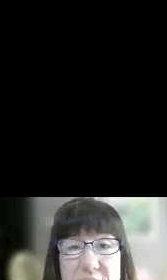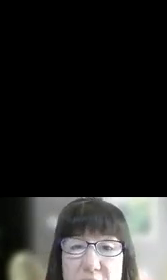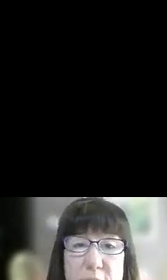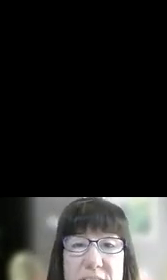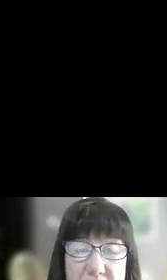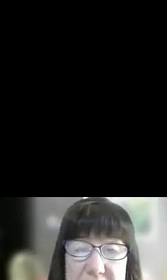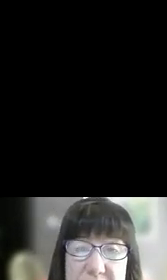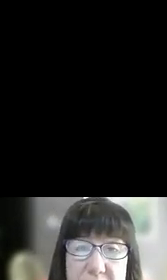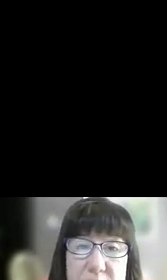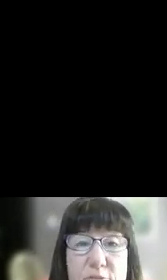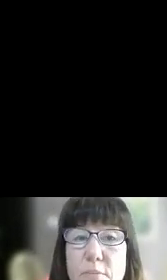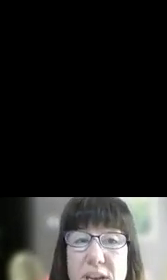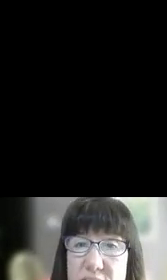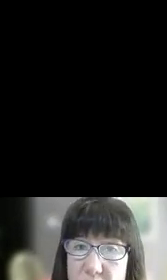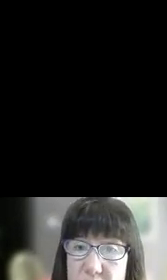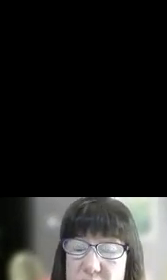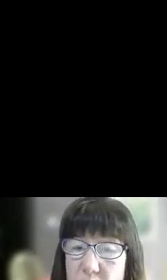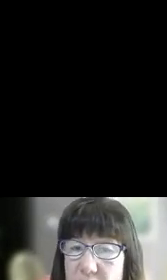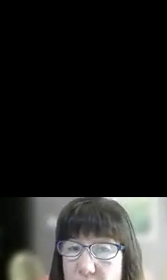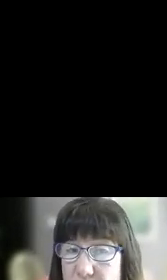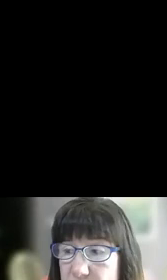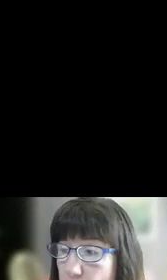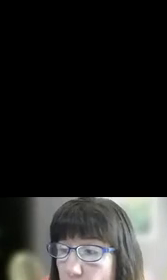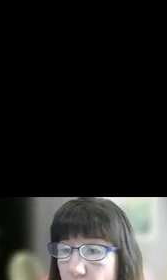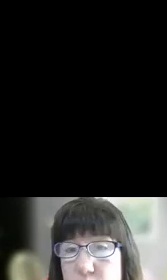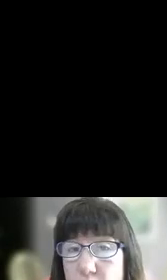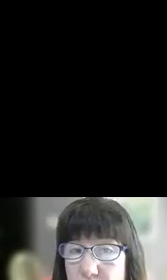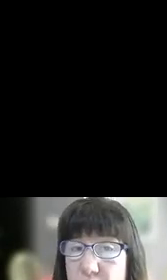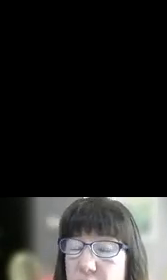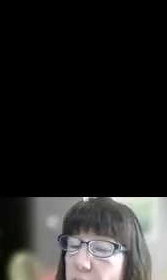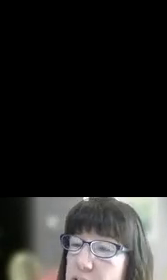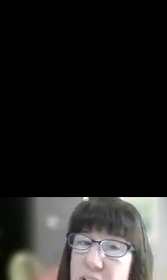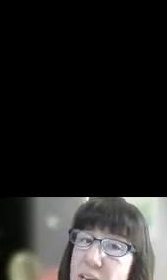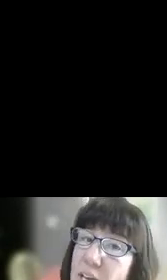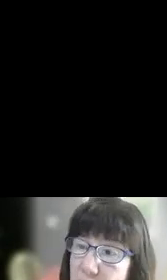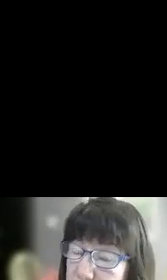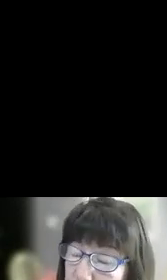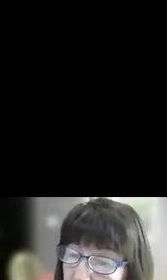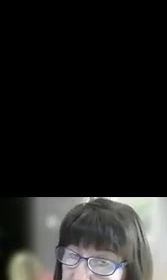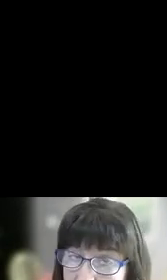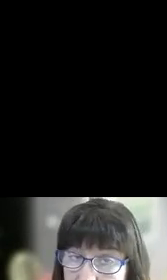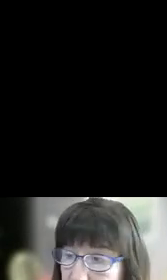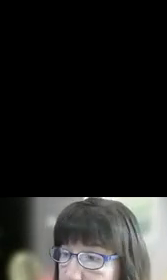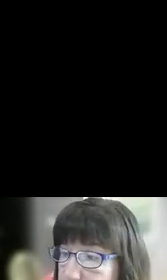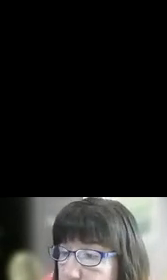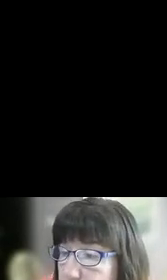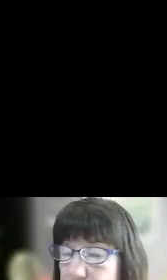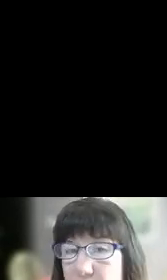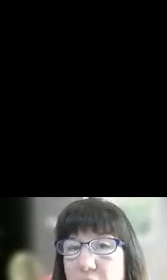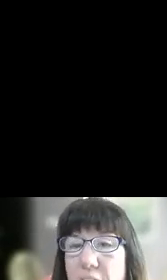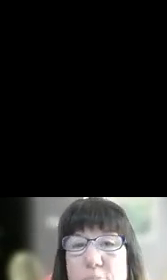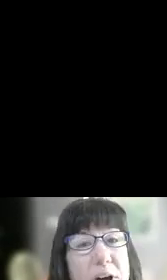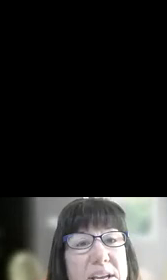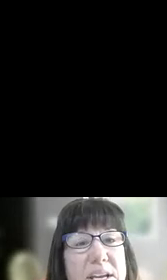yes, economics has been for many students a great base to go on to a law degree, as well as many other types of degrees.